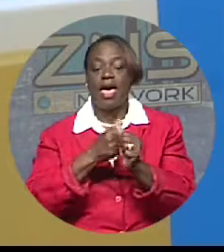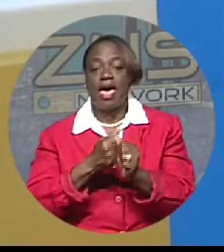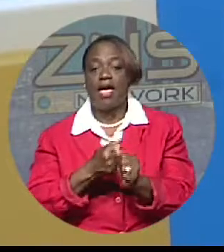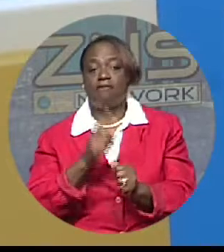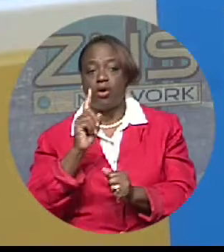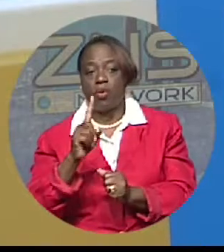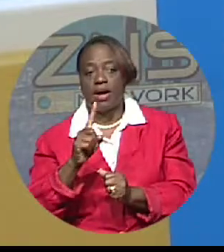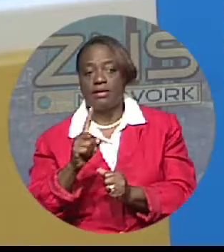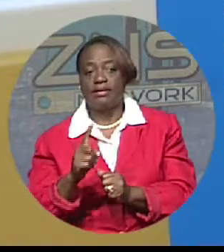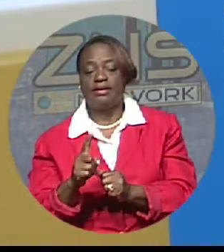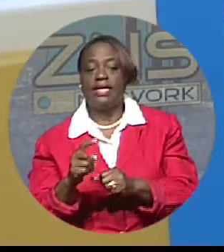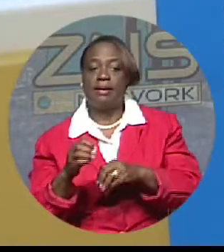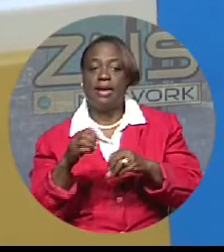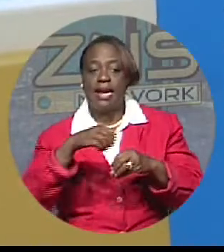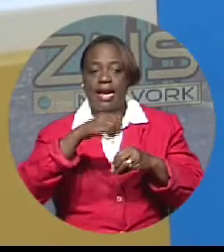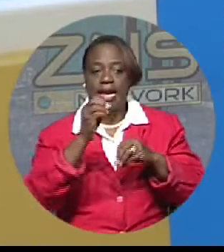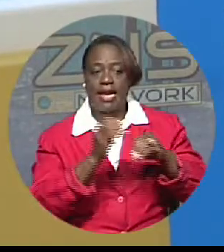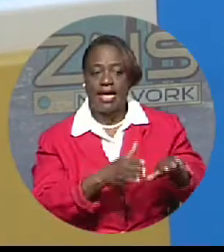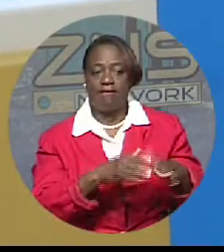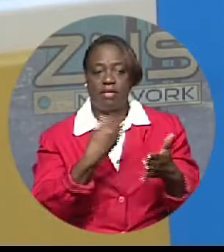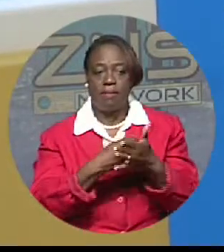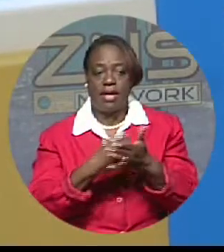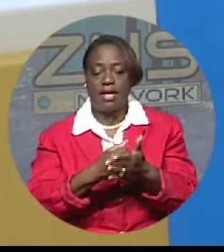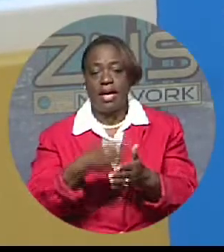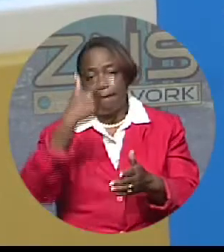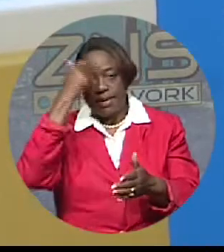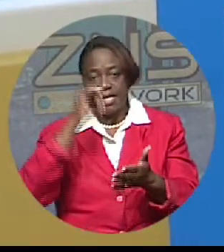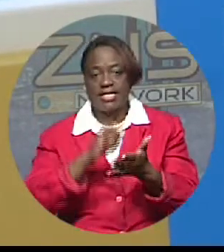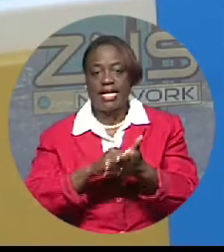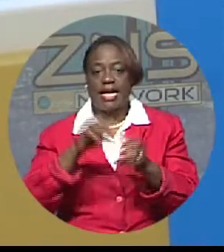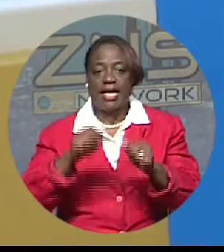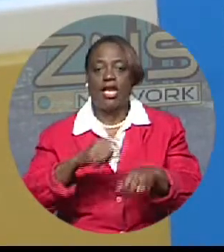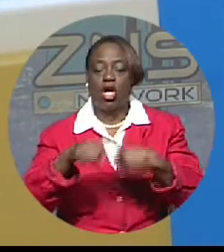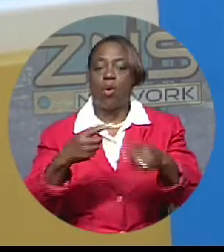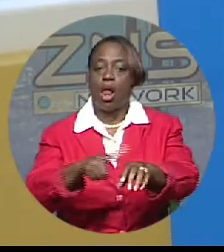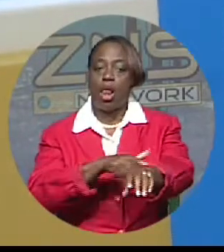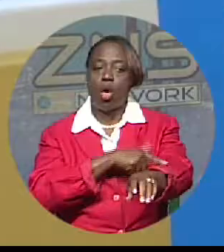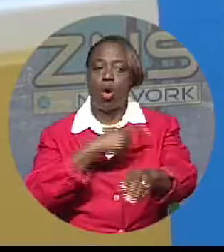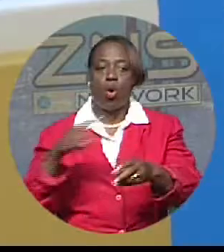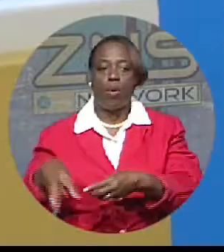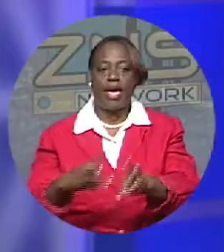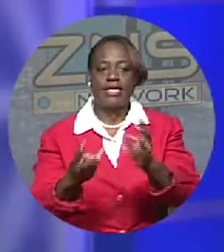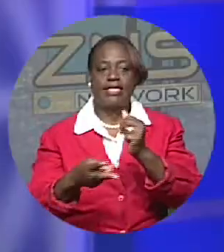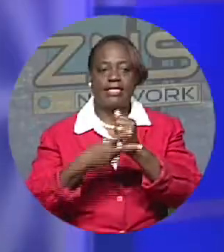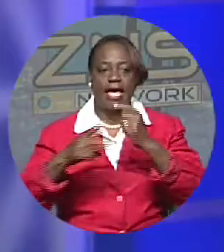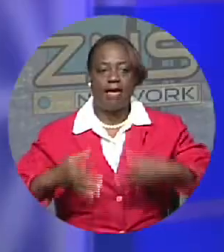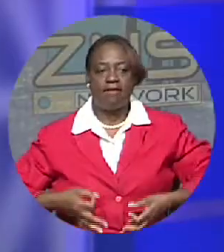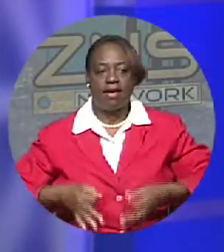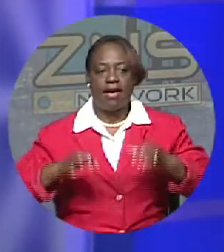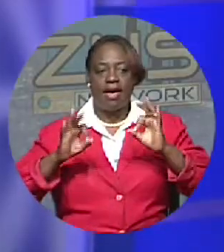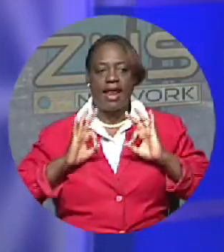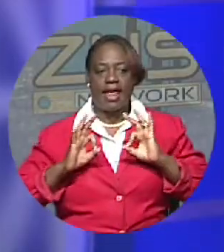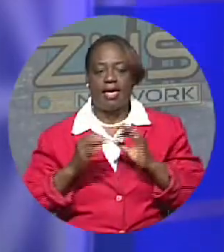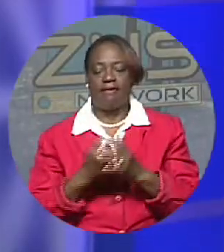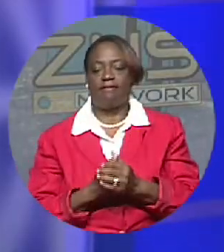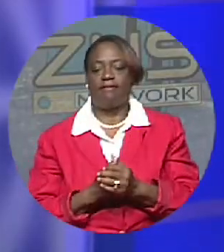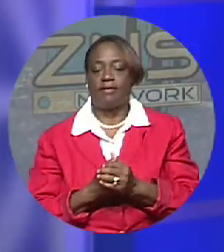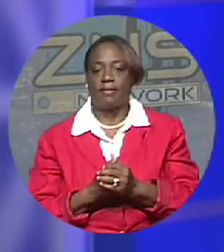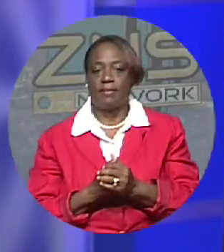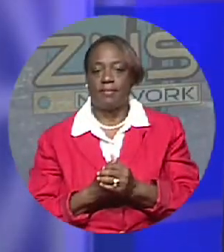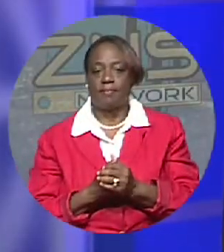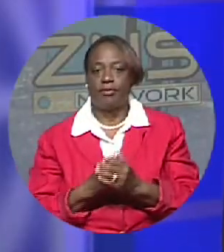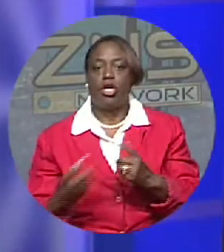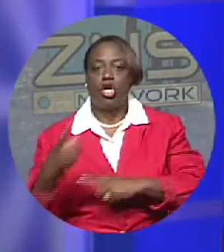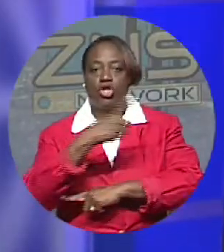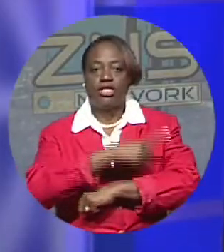that change could go a long way in saving a life. Siaska Adderley, ZNS Network News. Good story there, Siaska. And